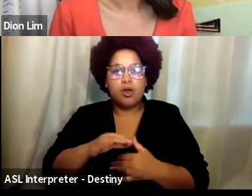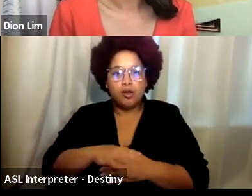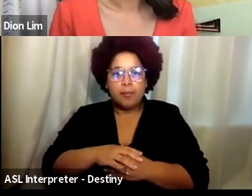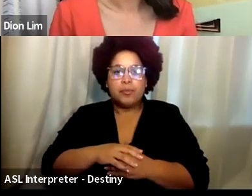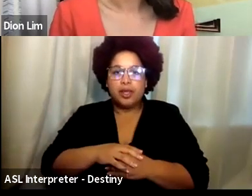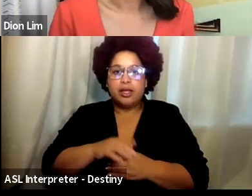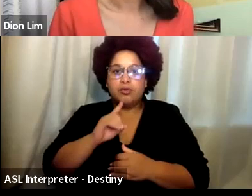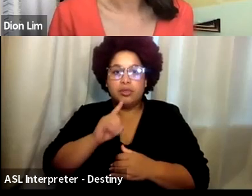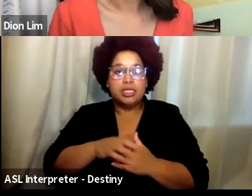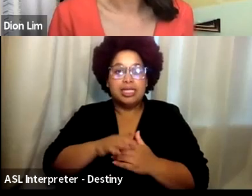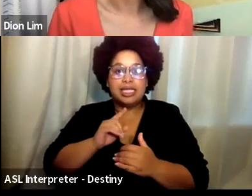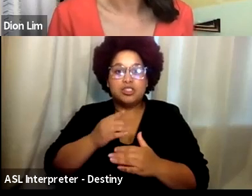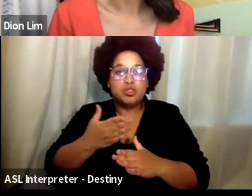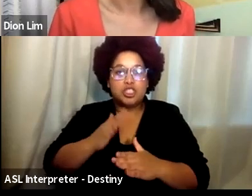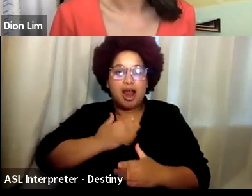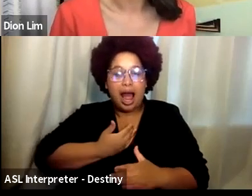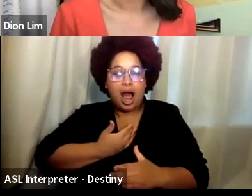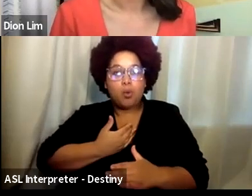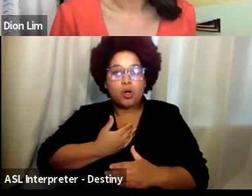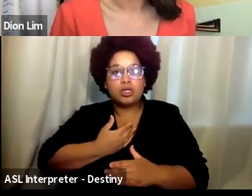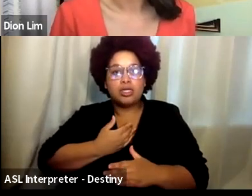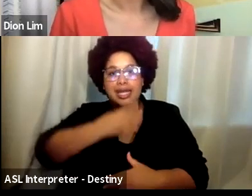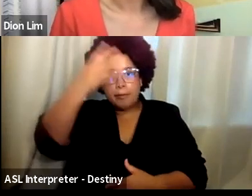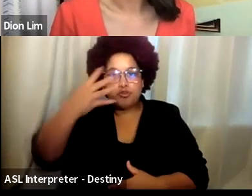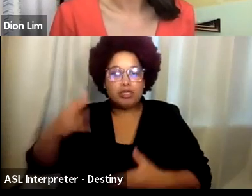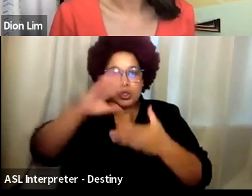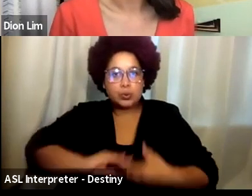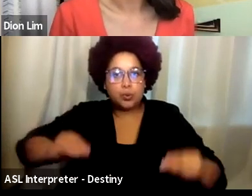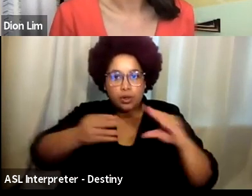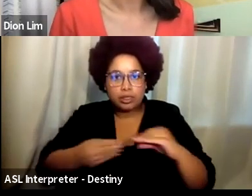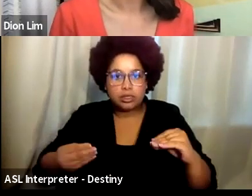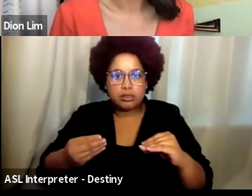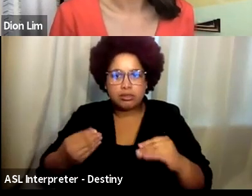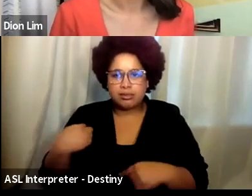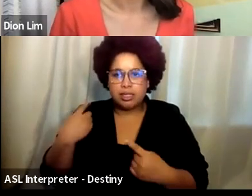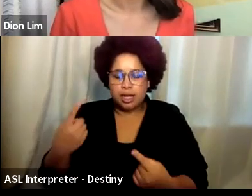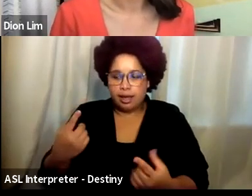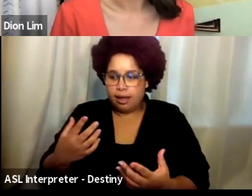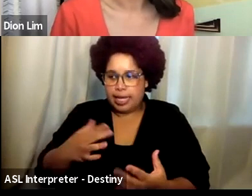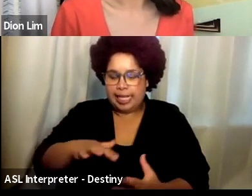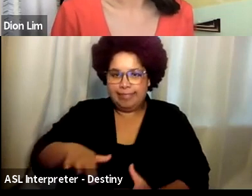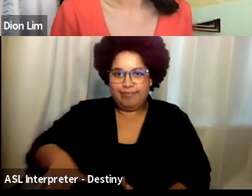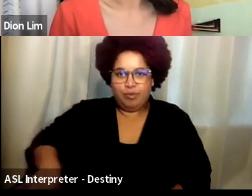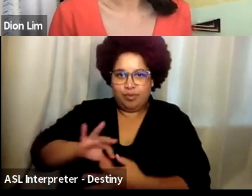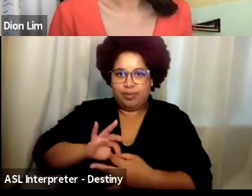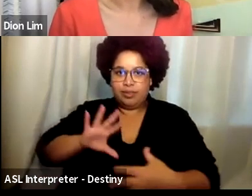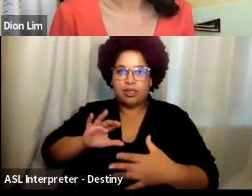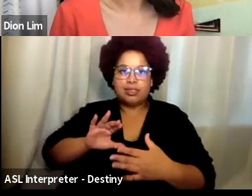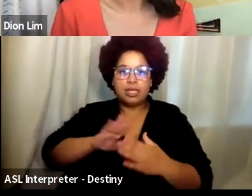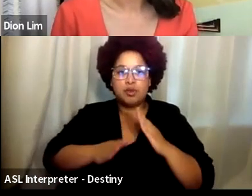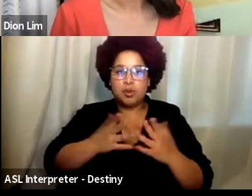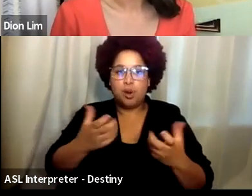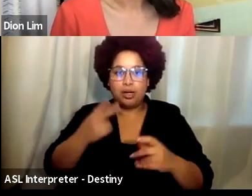very quickly, is to share our immigration stories. We have always walked away from that as a community because we're scared of